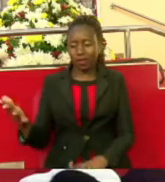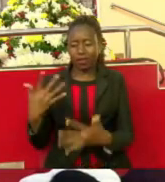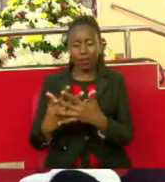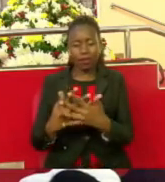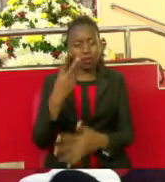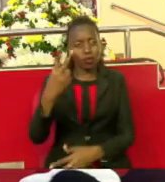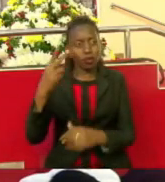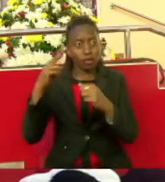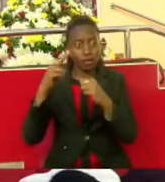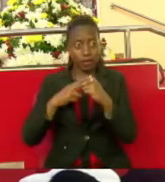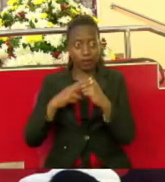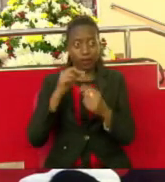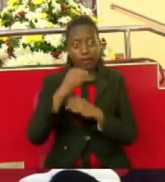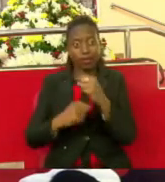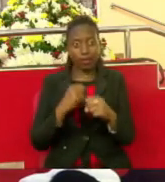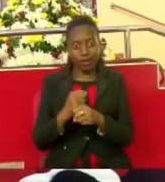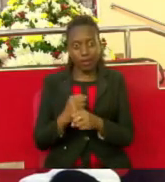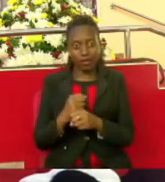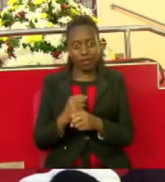and the period before he even became the president,